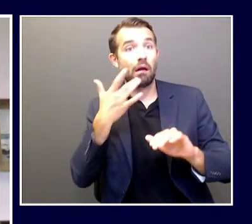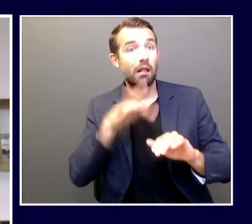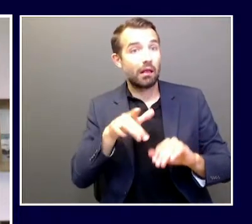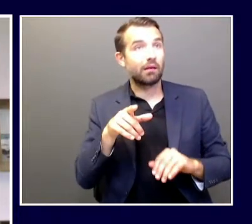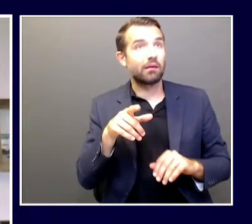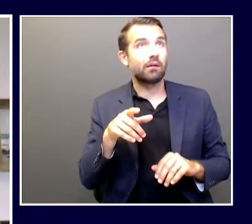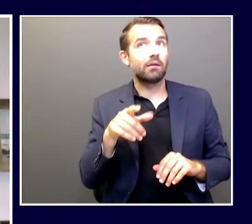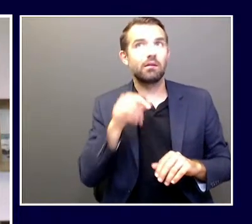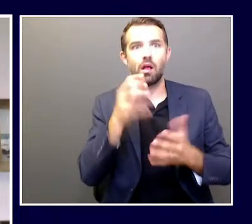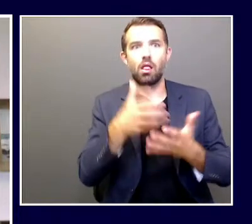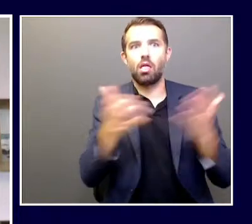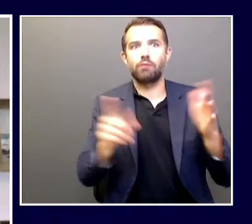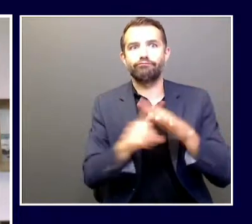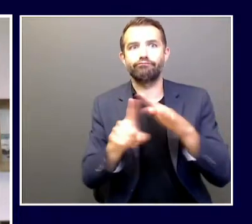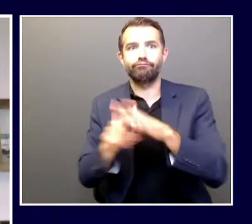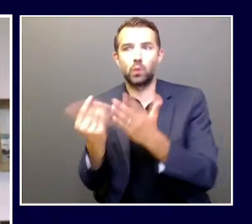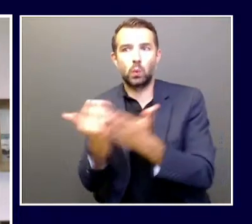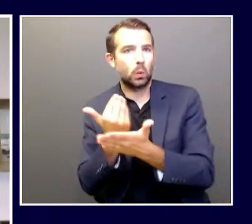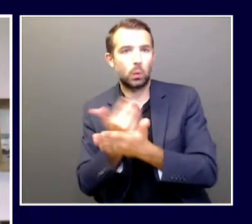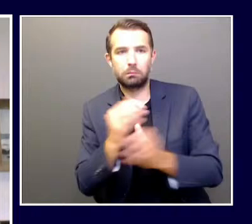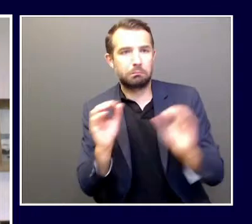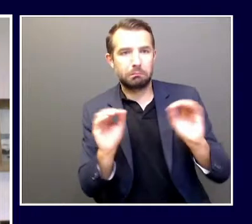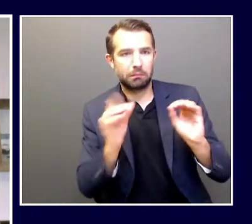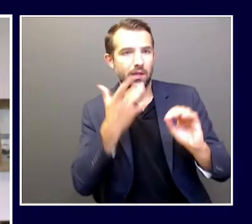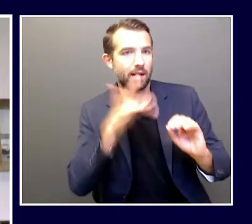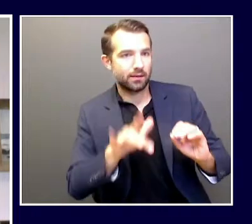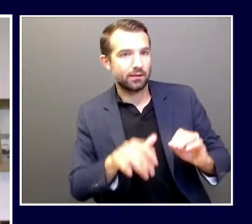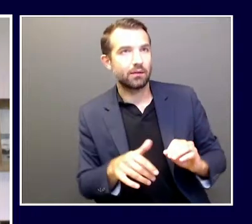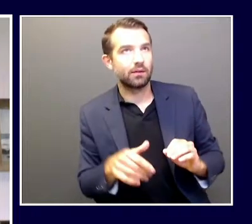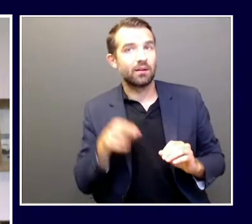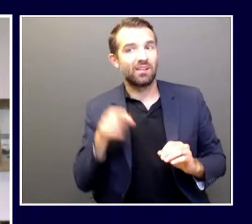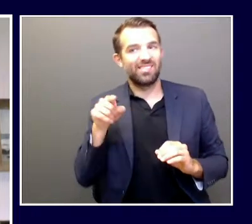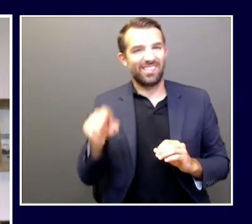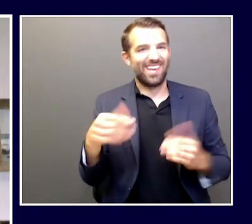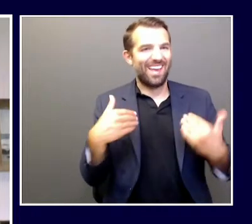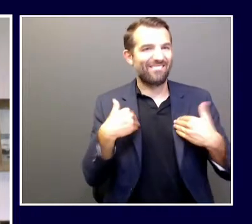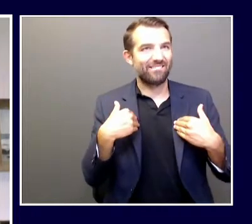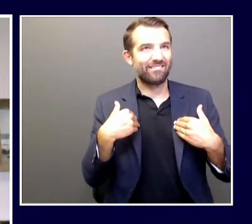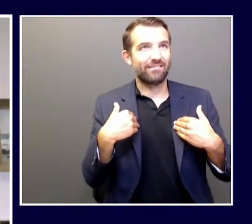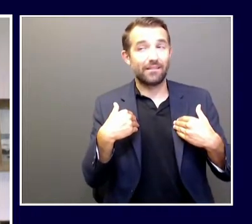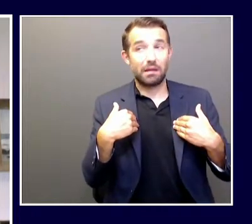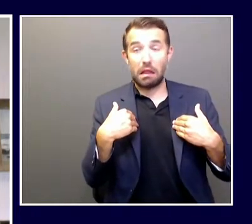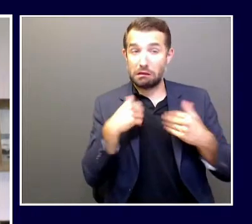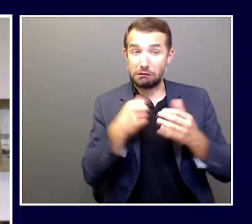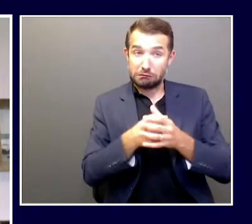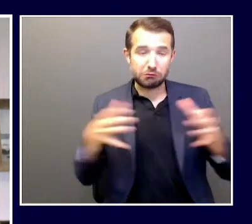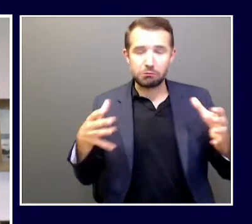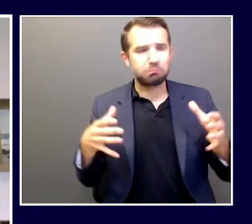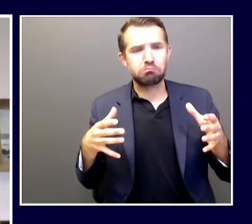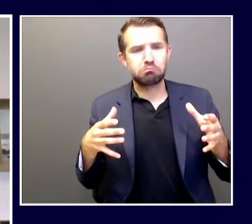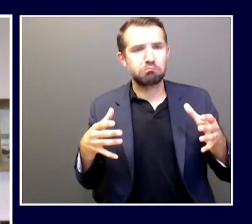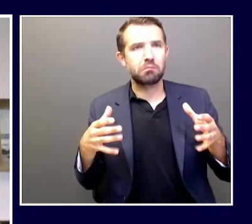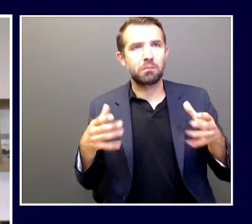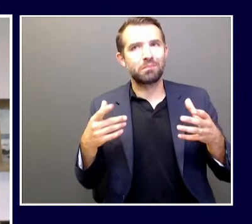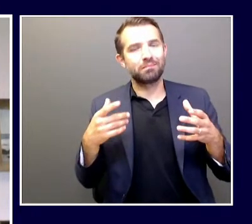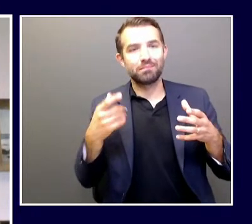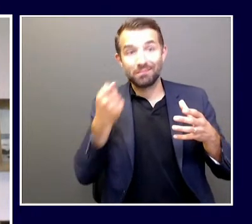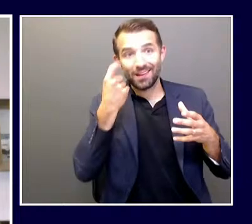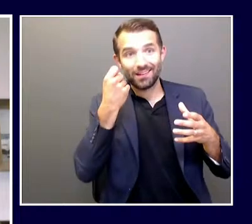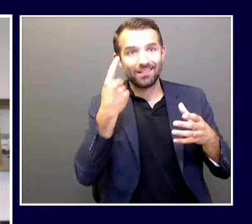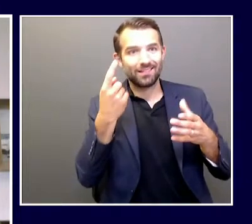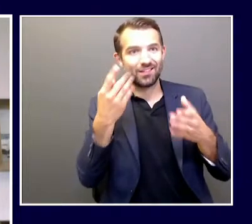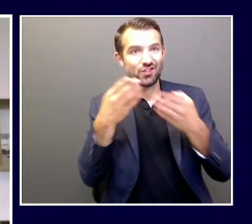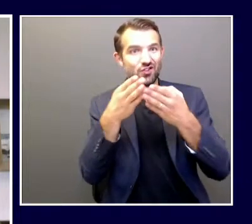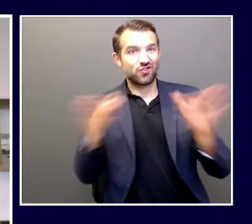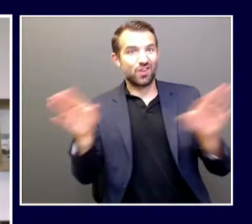day-on-day basis, so it's not accelerating. Overall, Amy, what we've seen in Waldo County is very sustained levels of